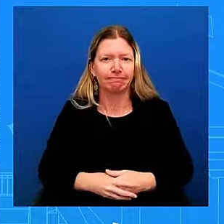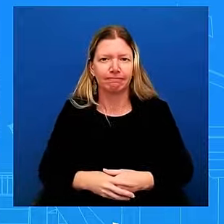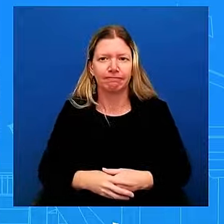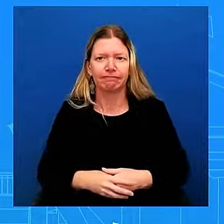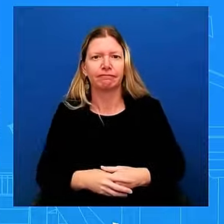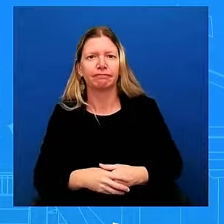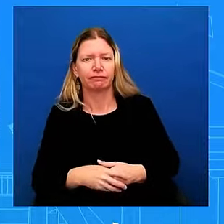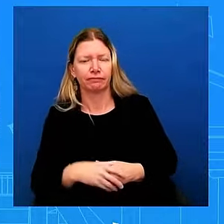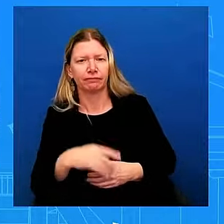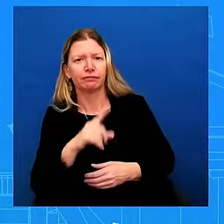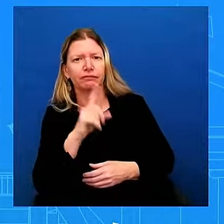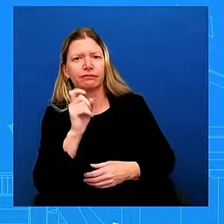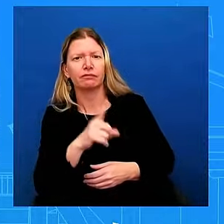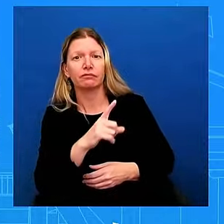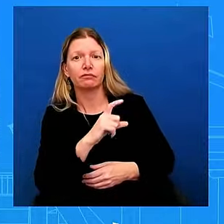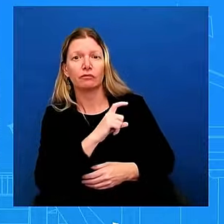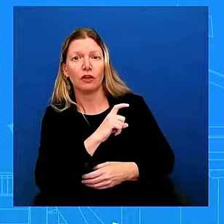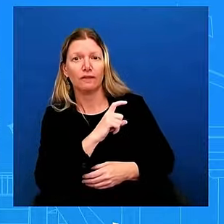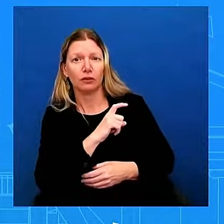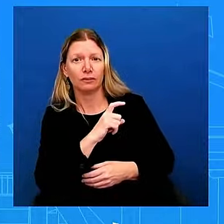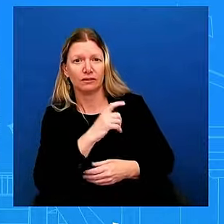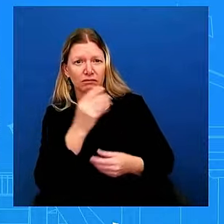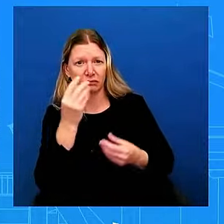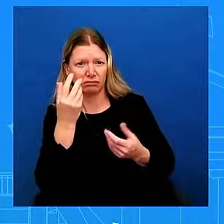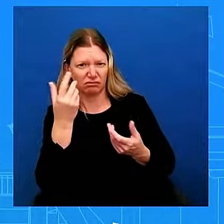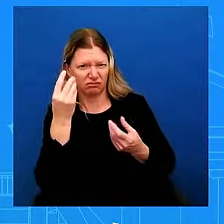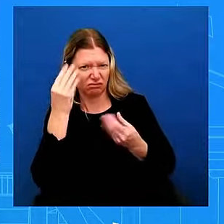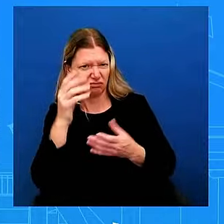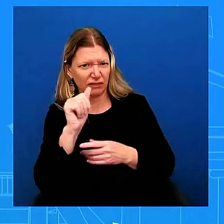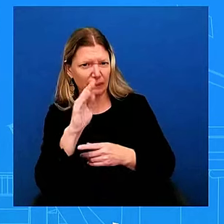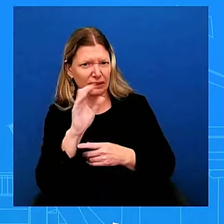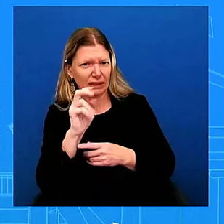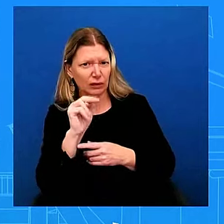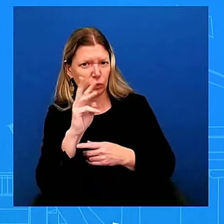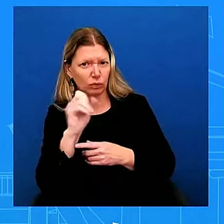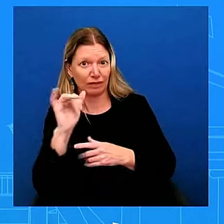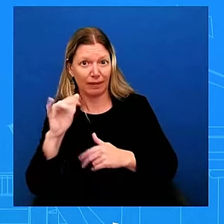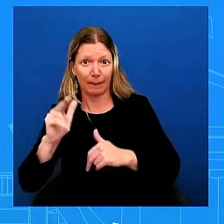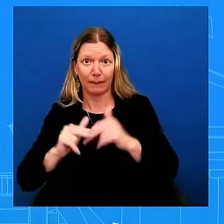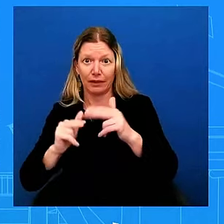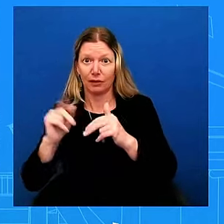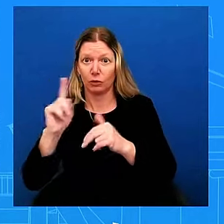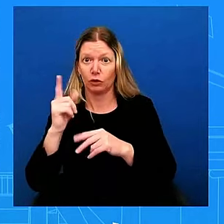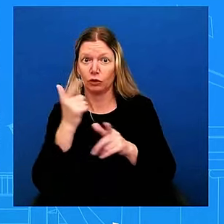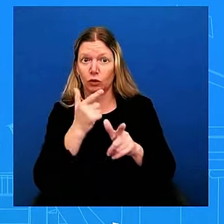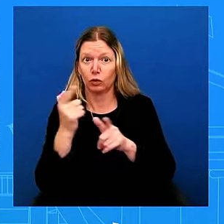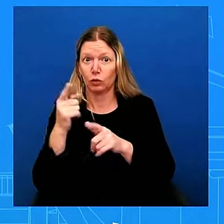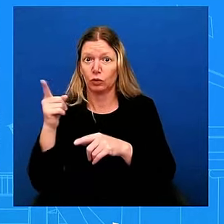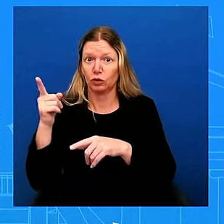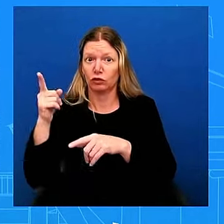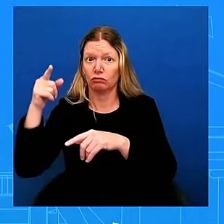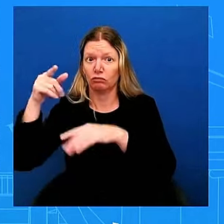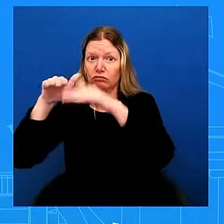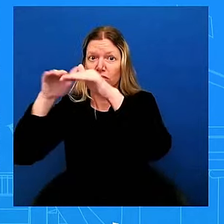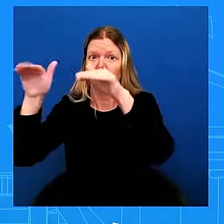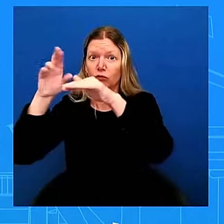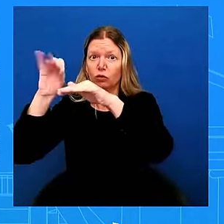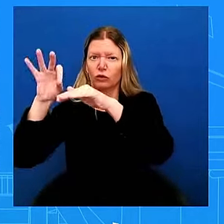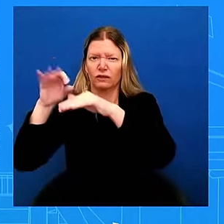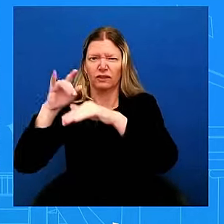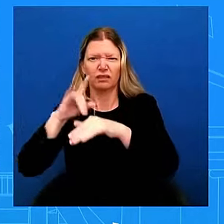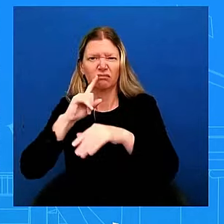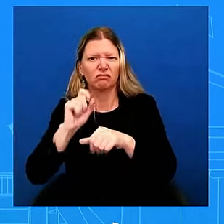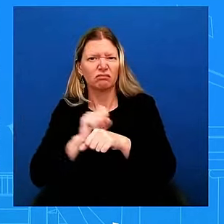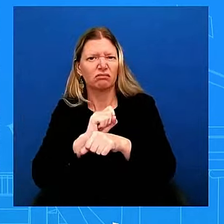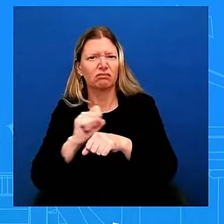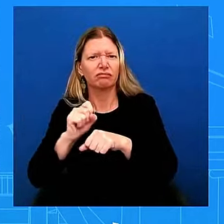the building where the shooter was on the roof was actually the staging area for the local police tactical team who was watching over the crowd. I understand you can't